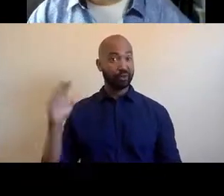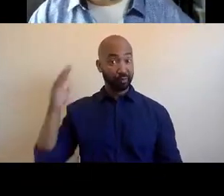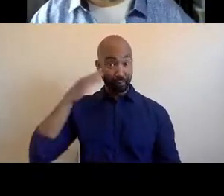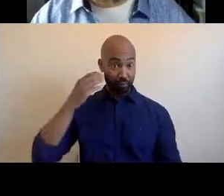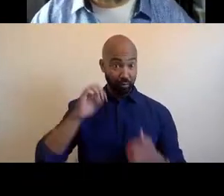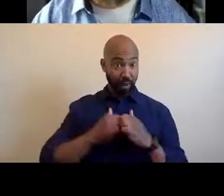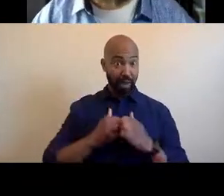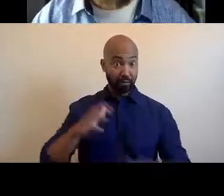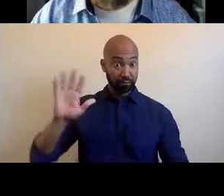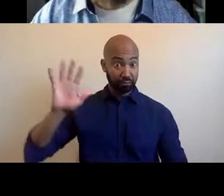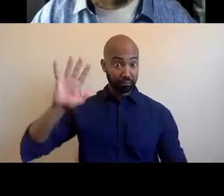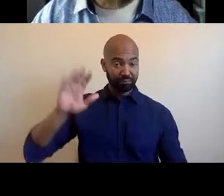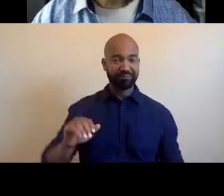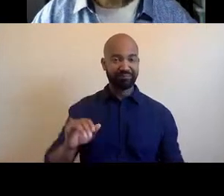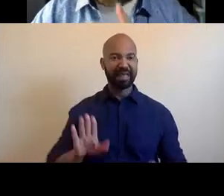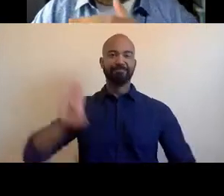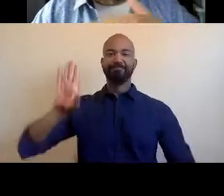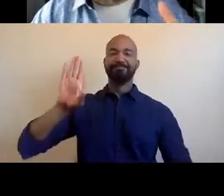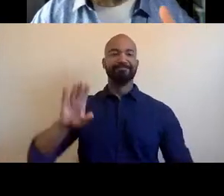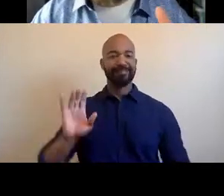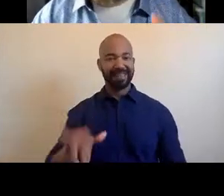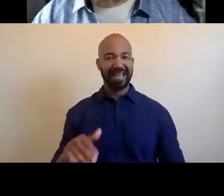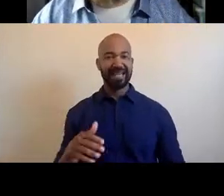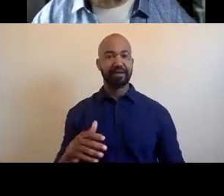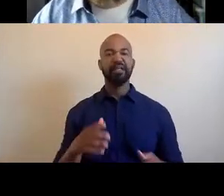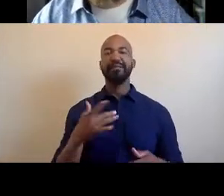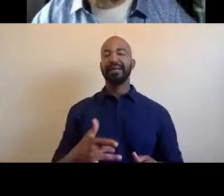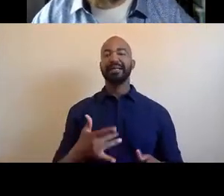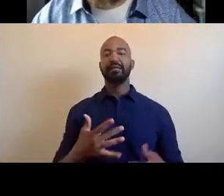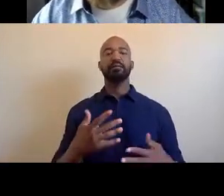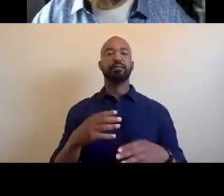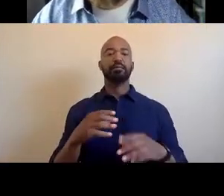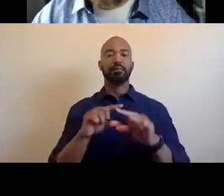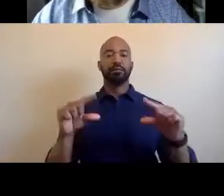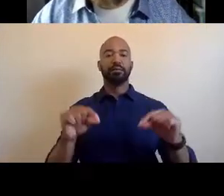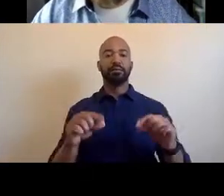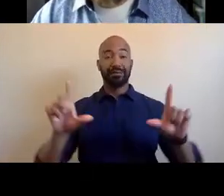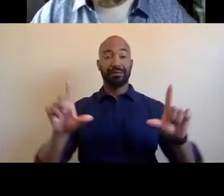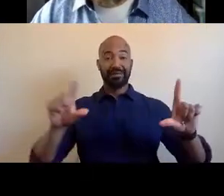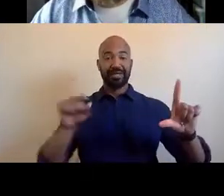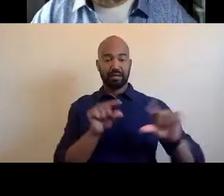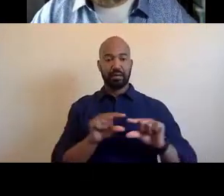if people can raise your hand, that would be cool. It's usually on the bottom of the screen.